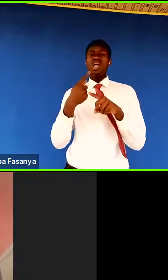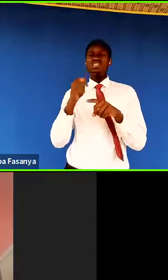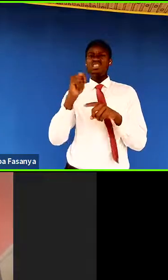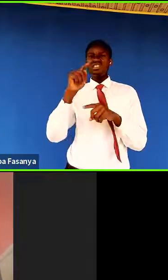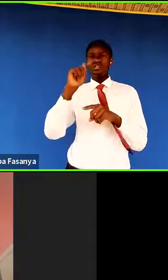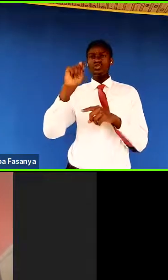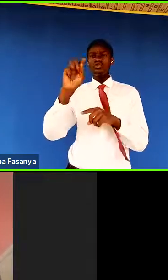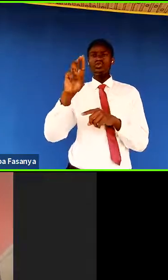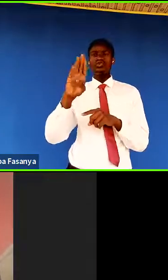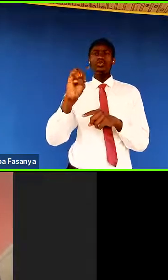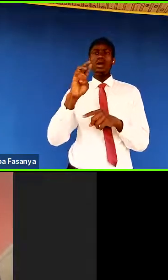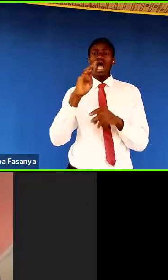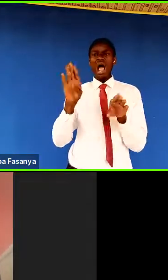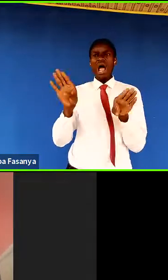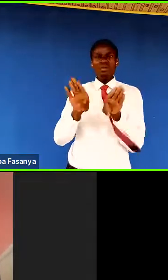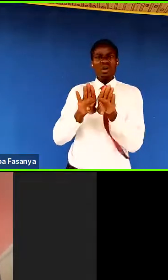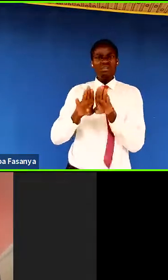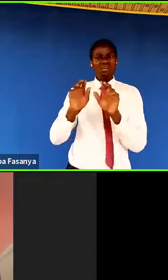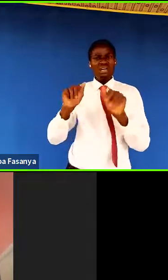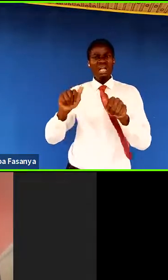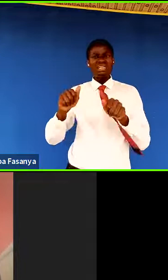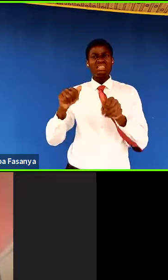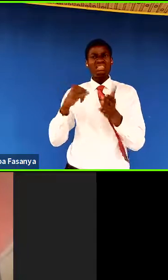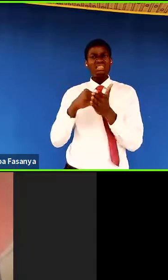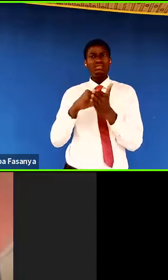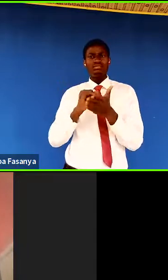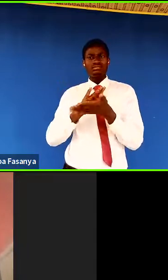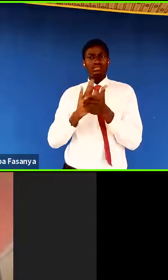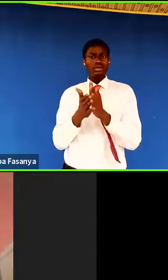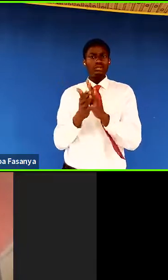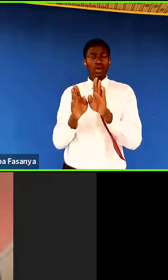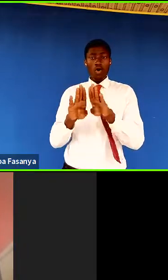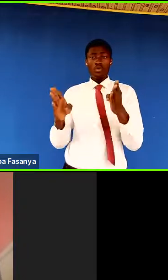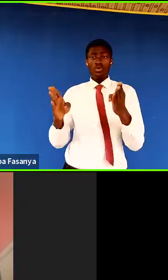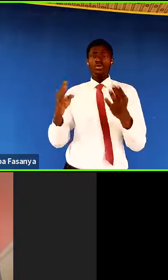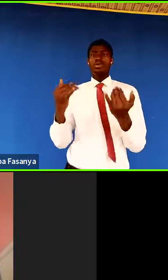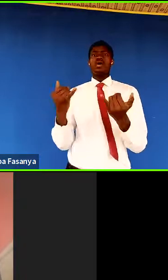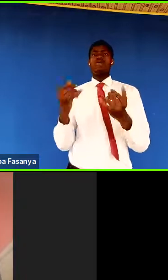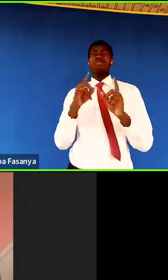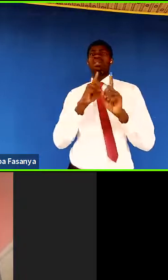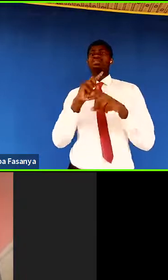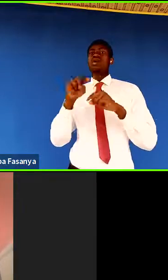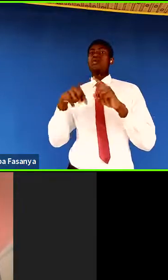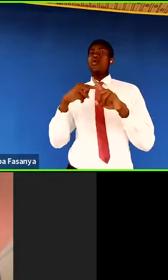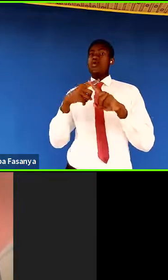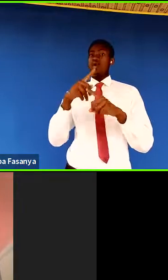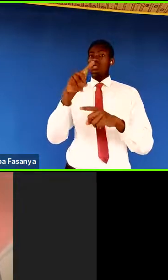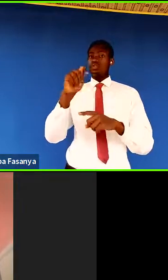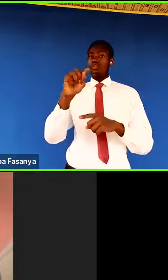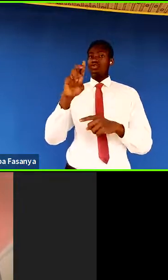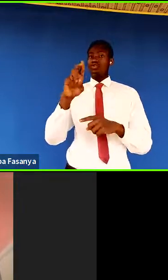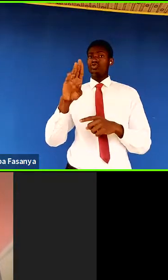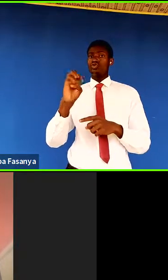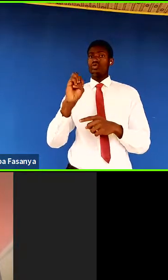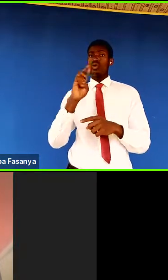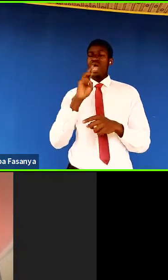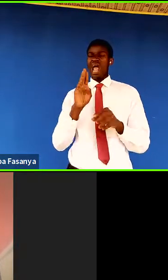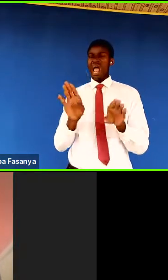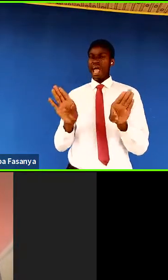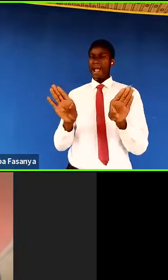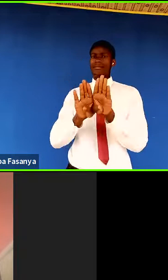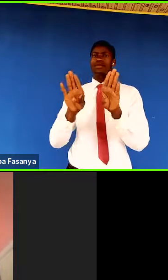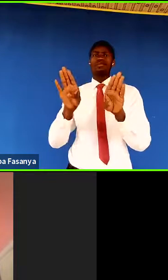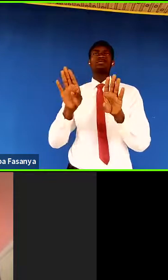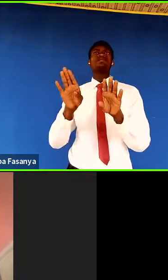opened? When the tubes are blocked, then the tubes, she would need, she